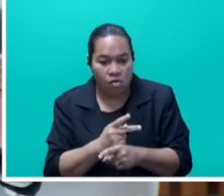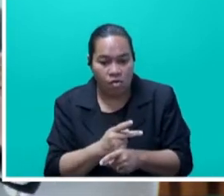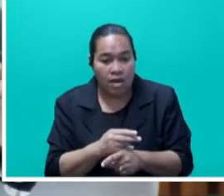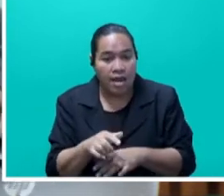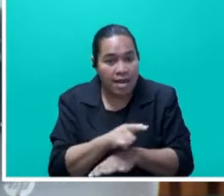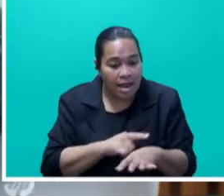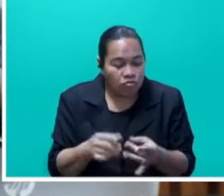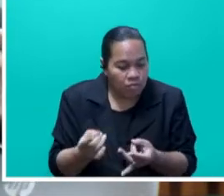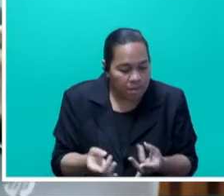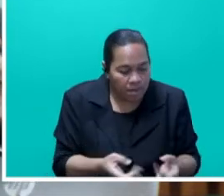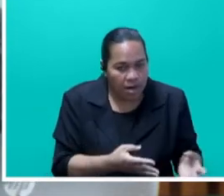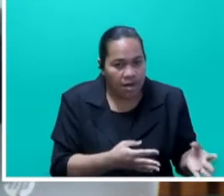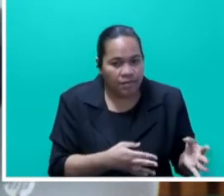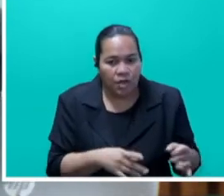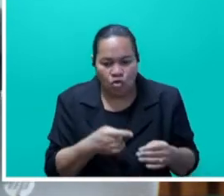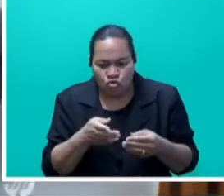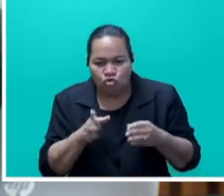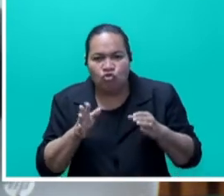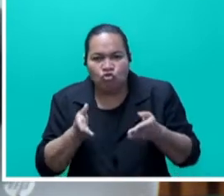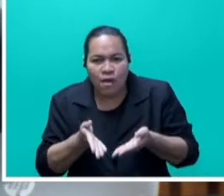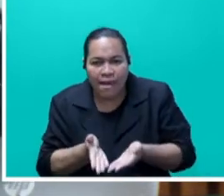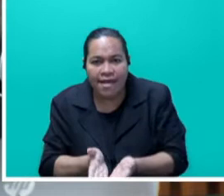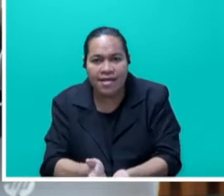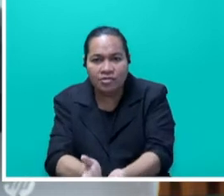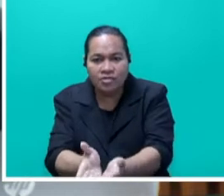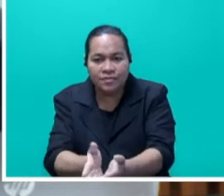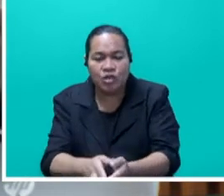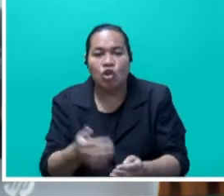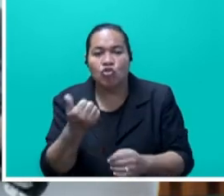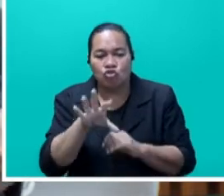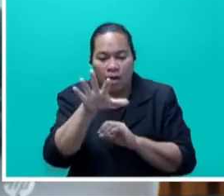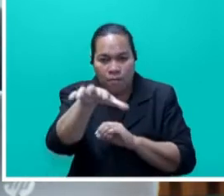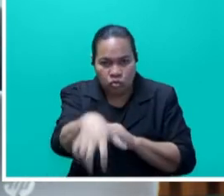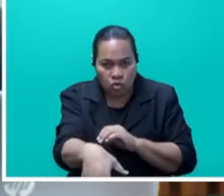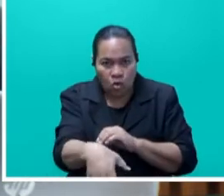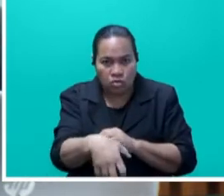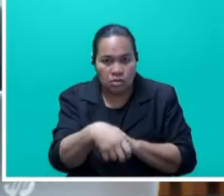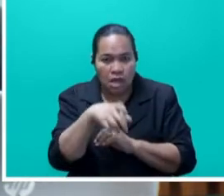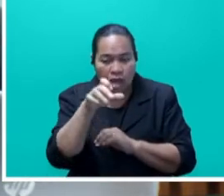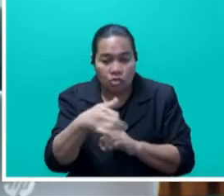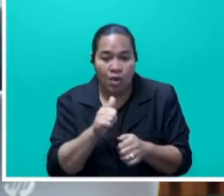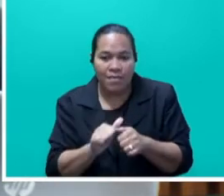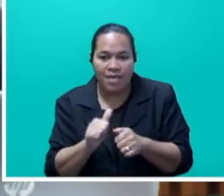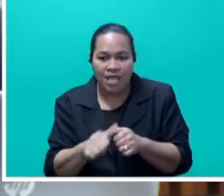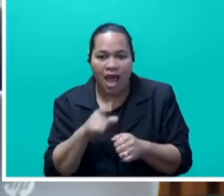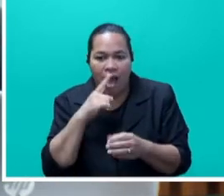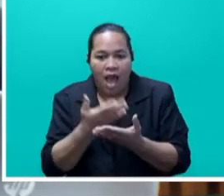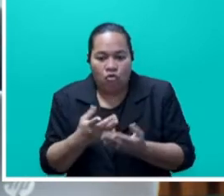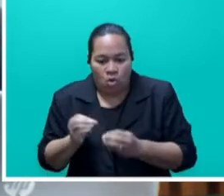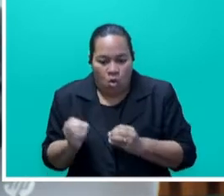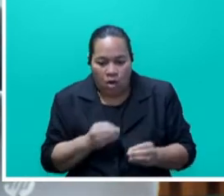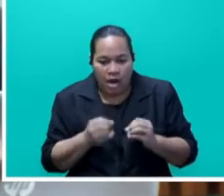land preparation, through drainage works, through using a bulldozer to better organize their